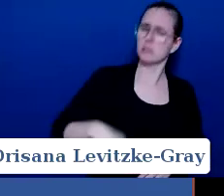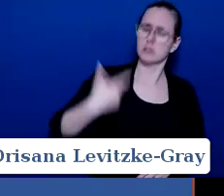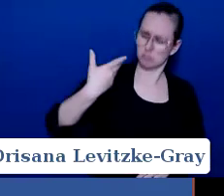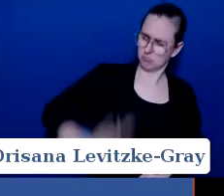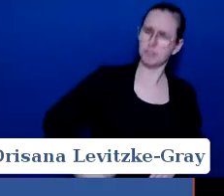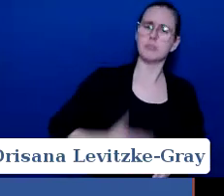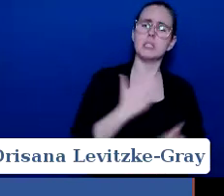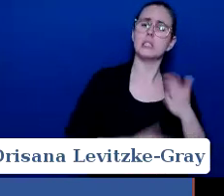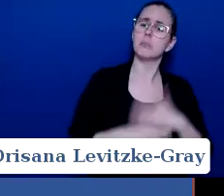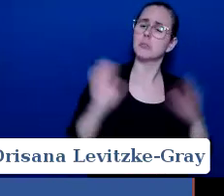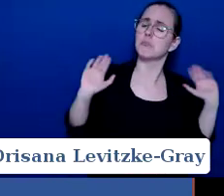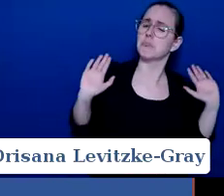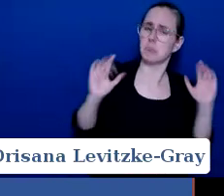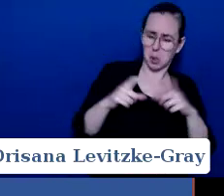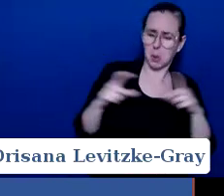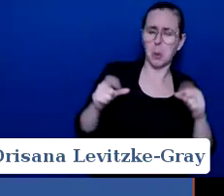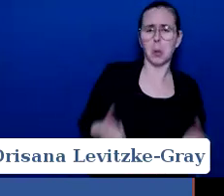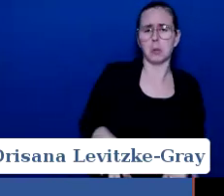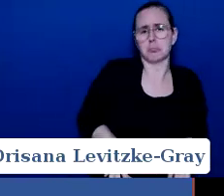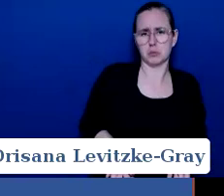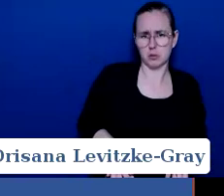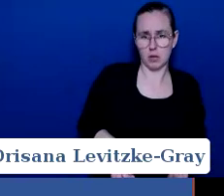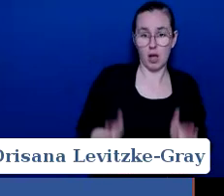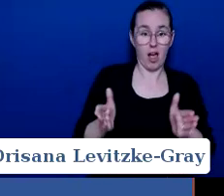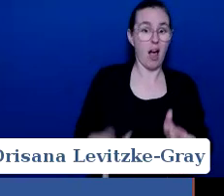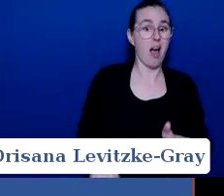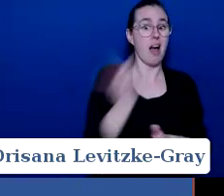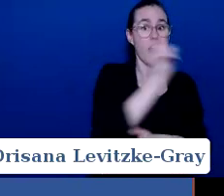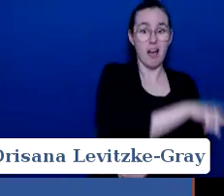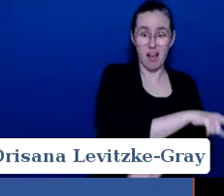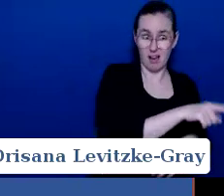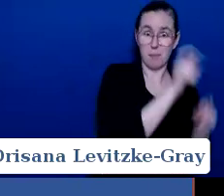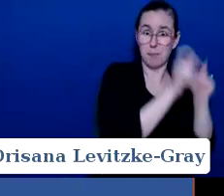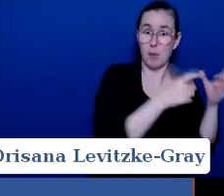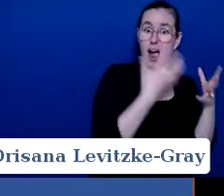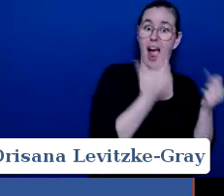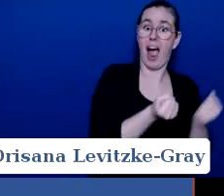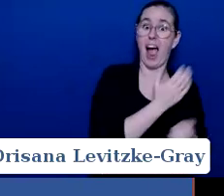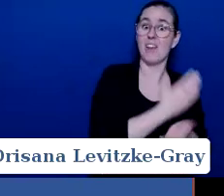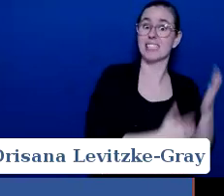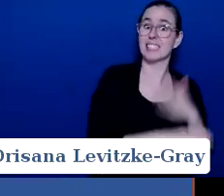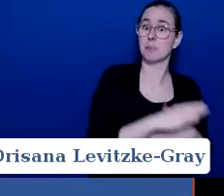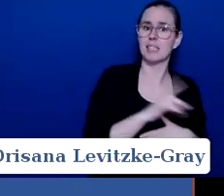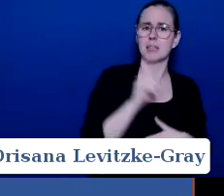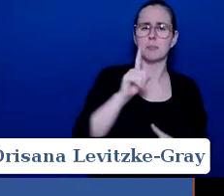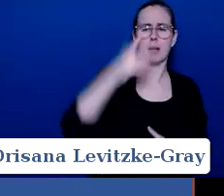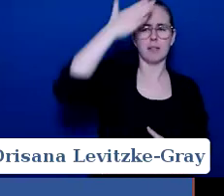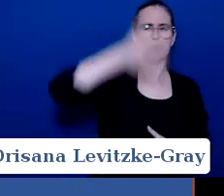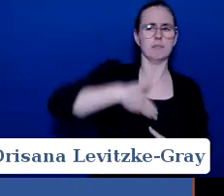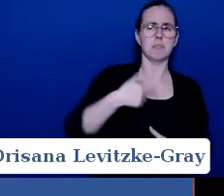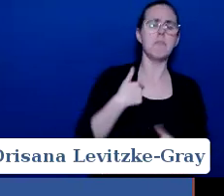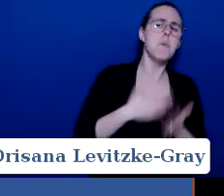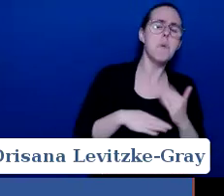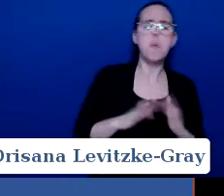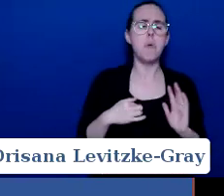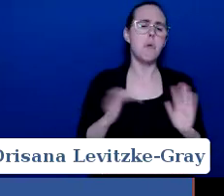person with disabilities. So if you have a disability card system, for instance, they may not apply, because they don't consider themselves as